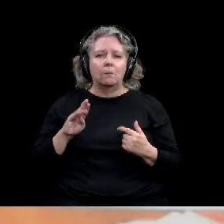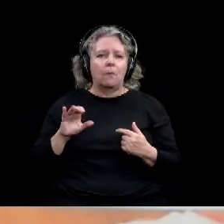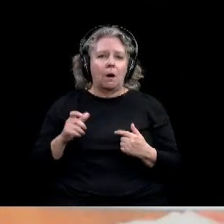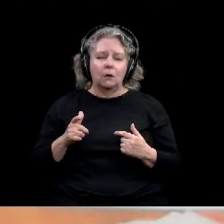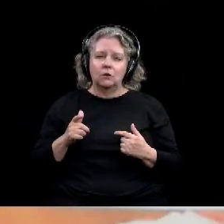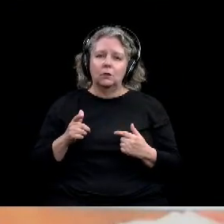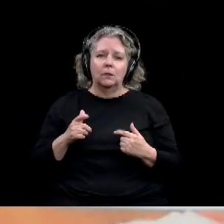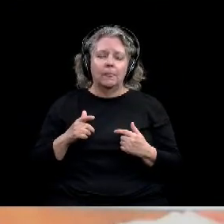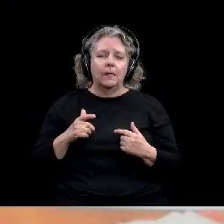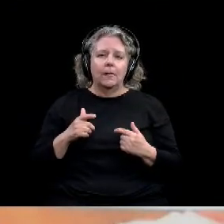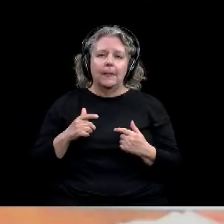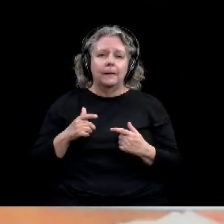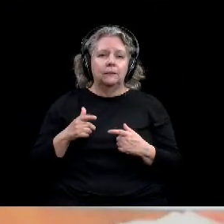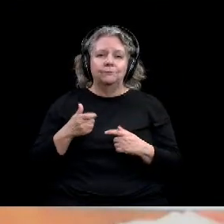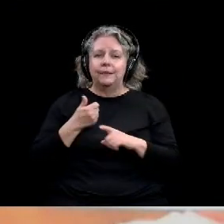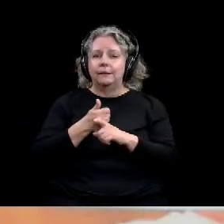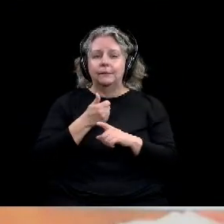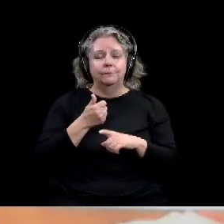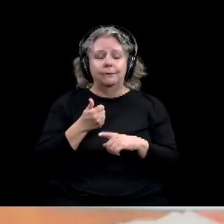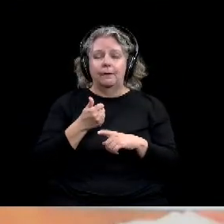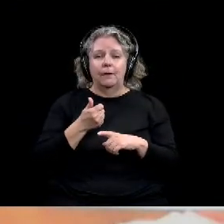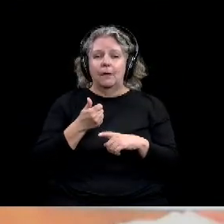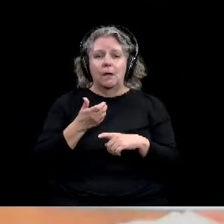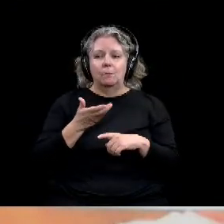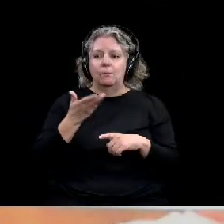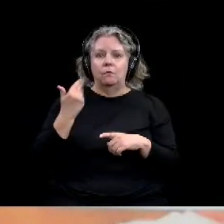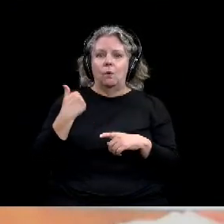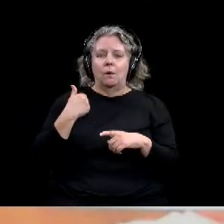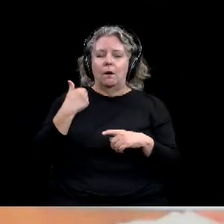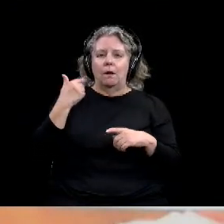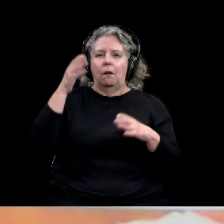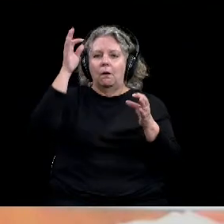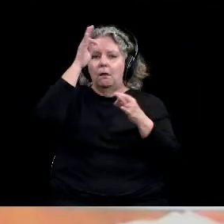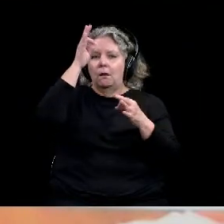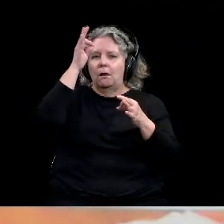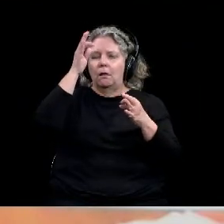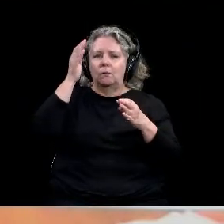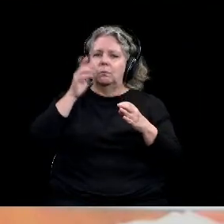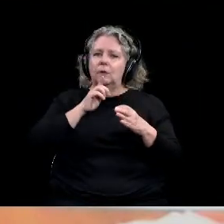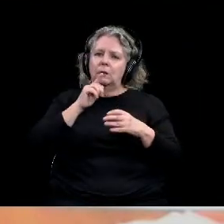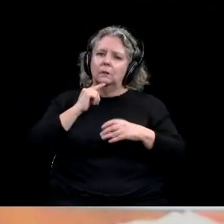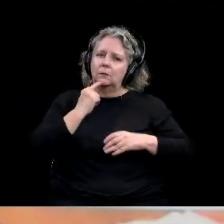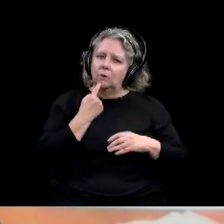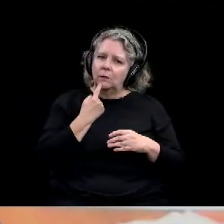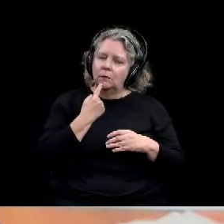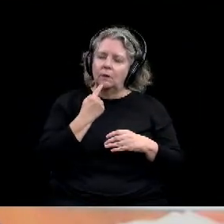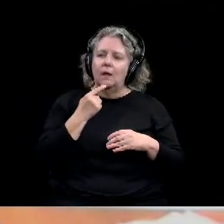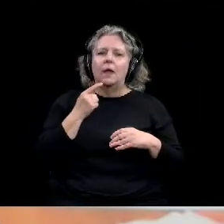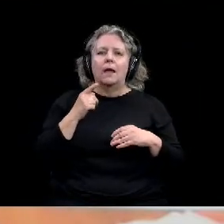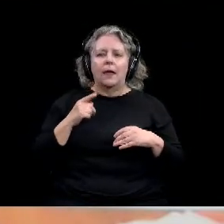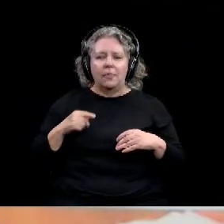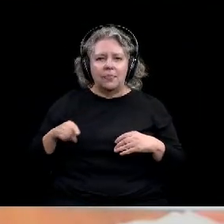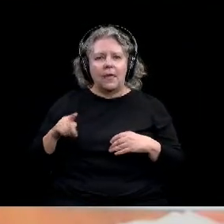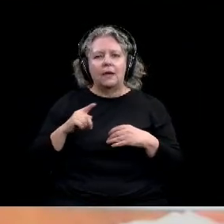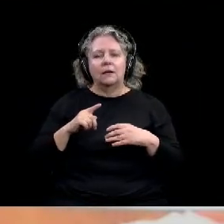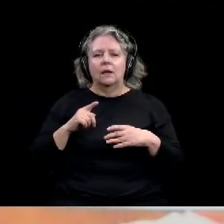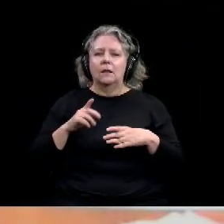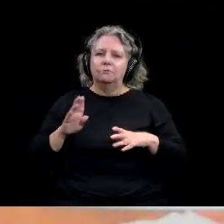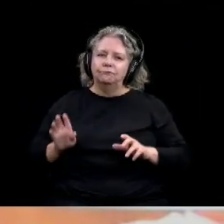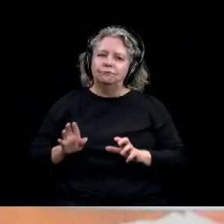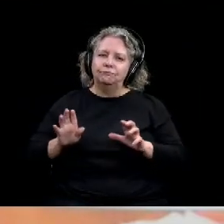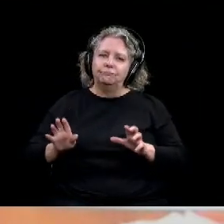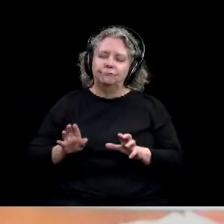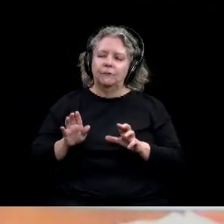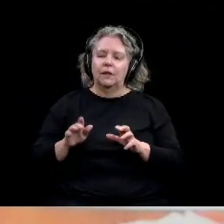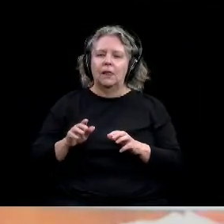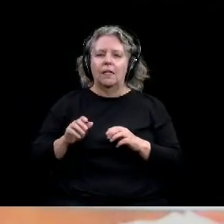was, and they put their lives at risk. So thank you for all the services you provided. My message